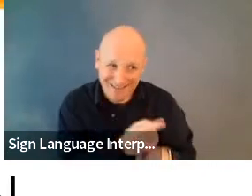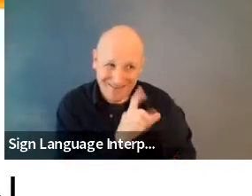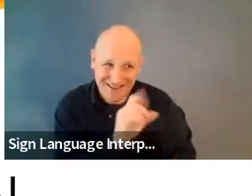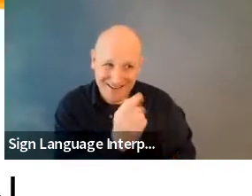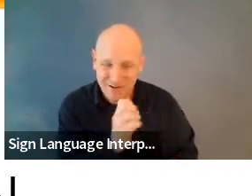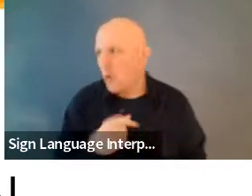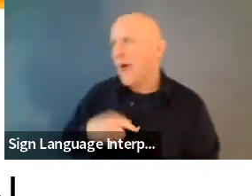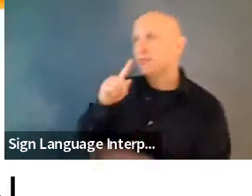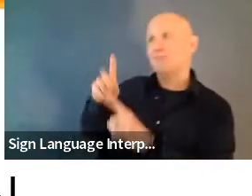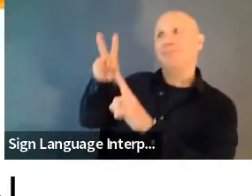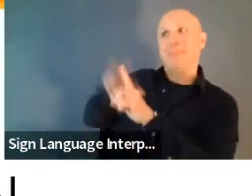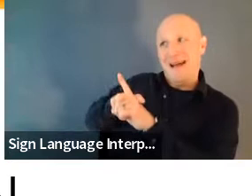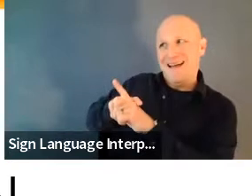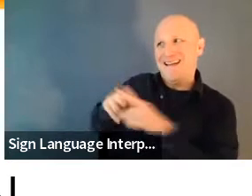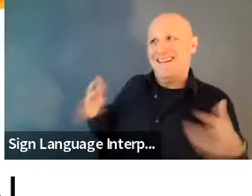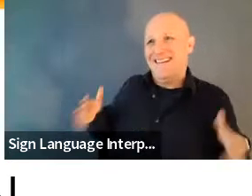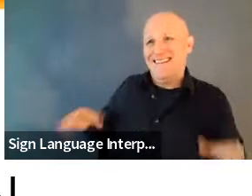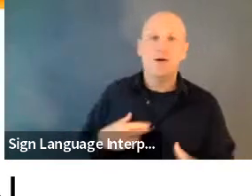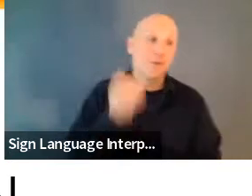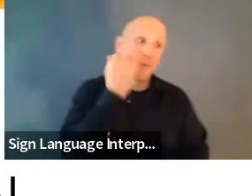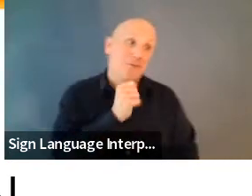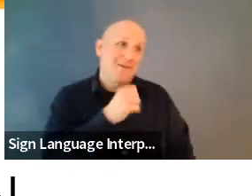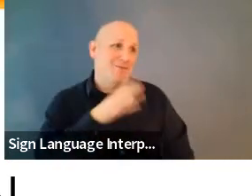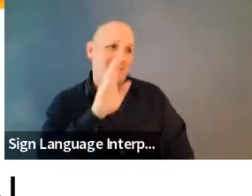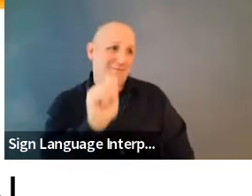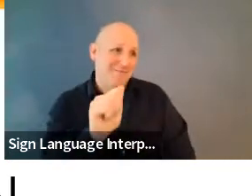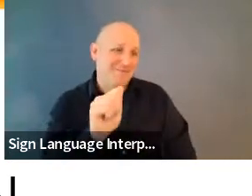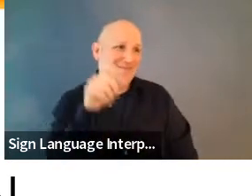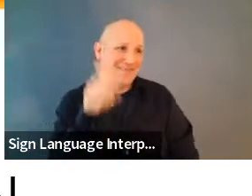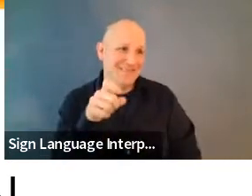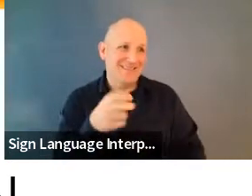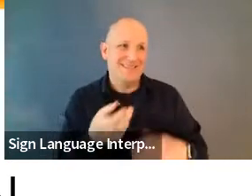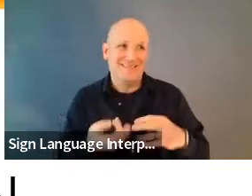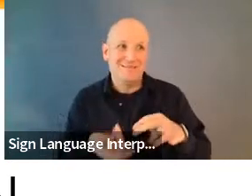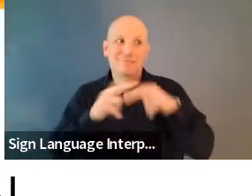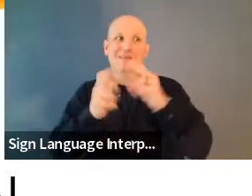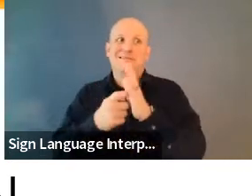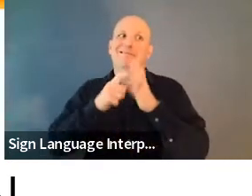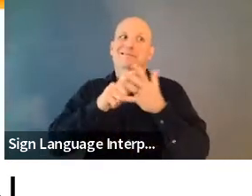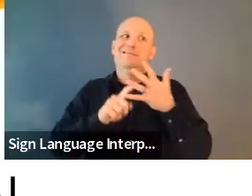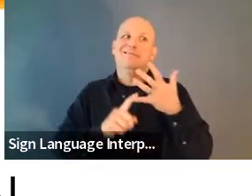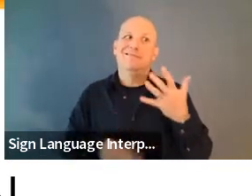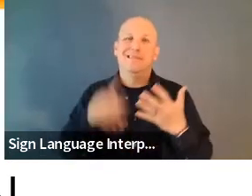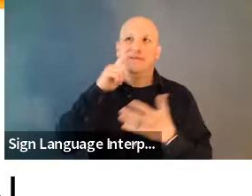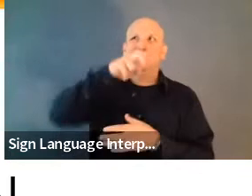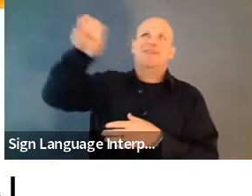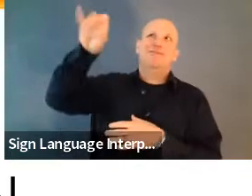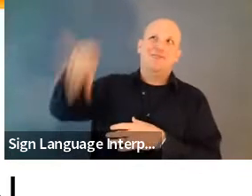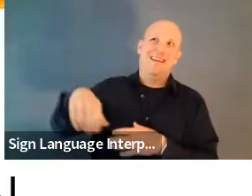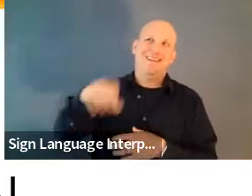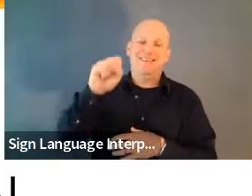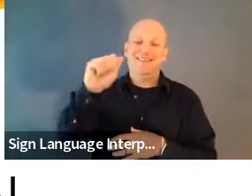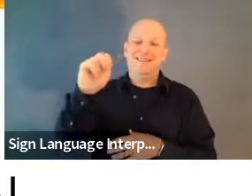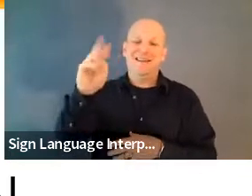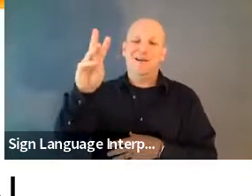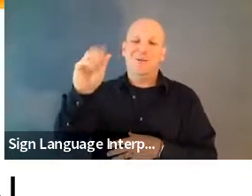you don't have a bachelor's, you guys kind of have to, you up the ante on them a little bit for some other things, I think. As I